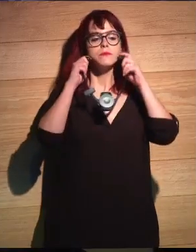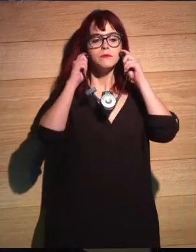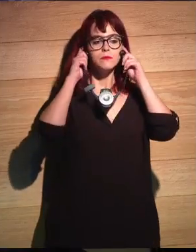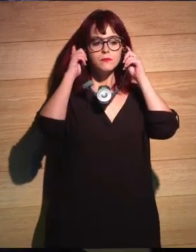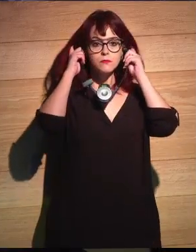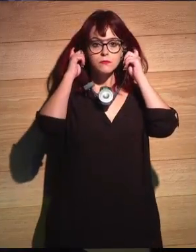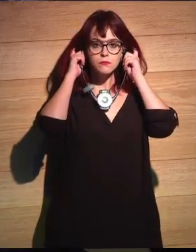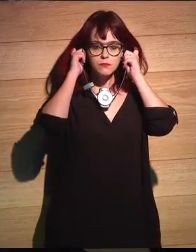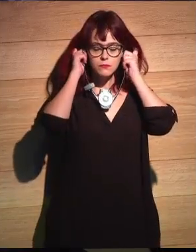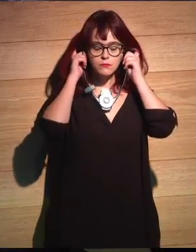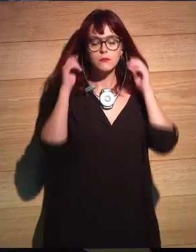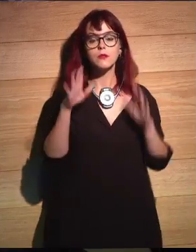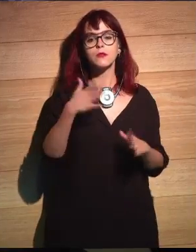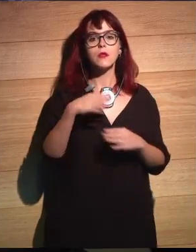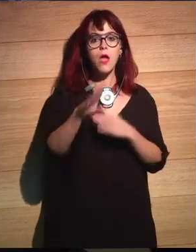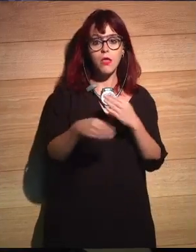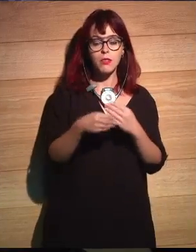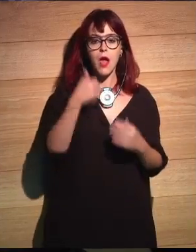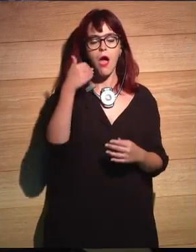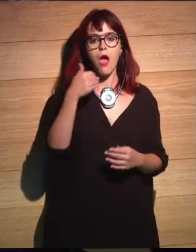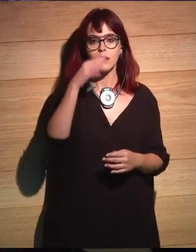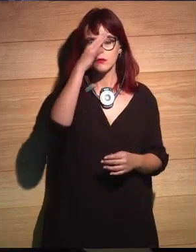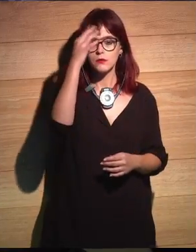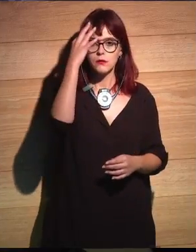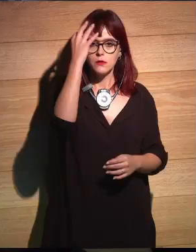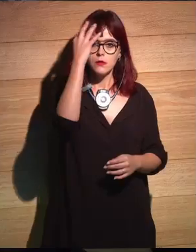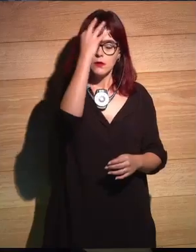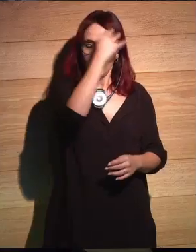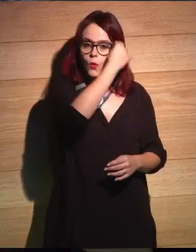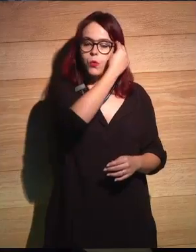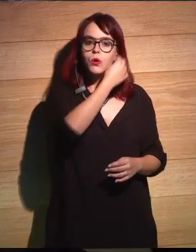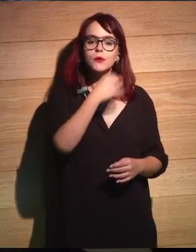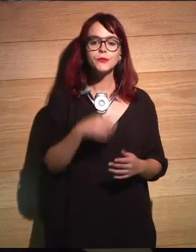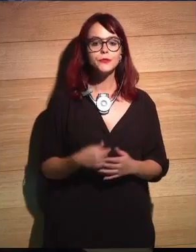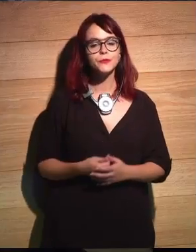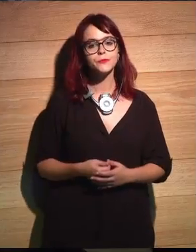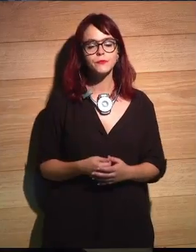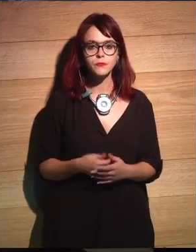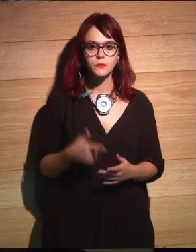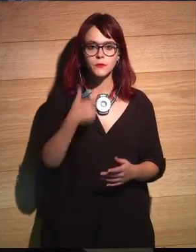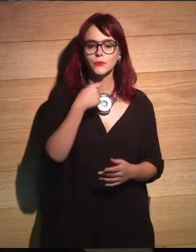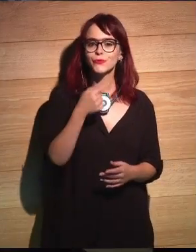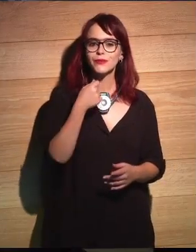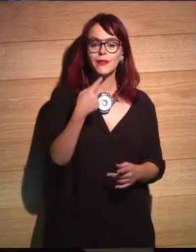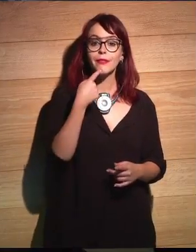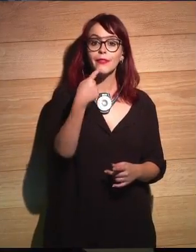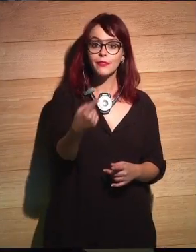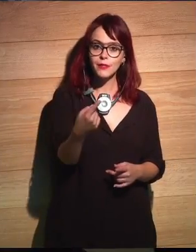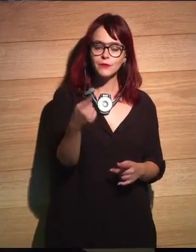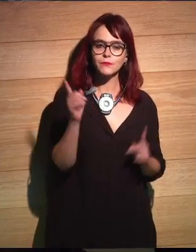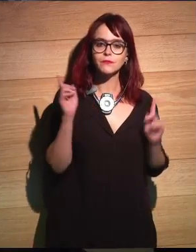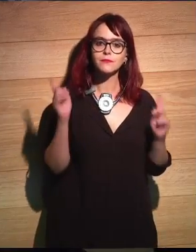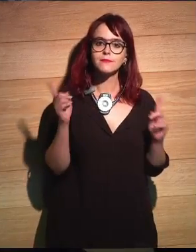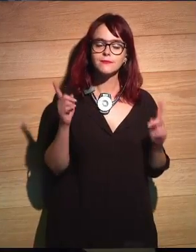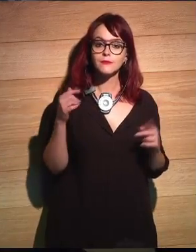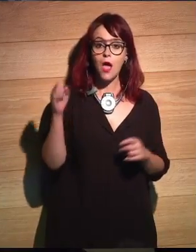Well, would you like to add something? I have, over the years, my books have been translated into many languages, and I have